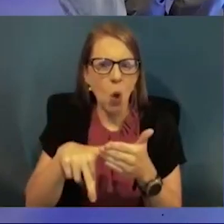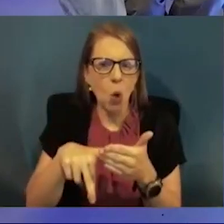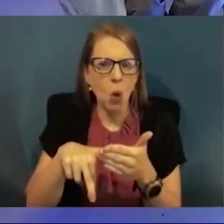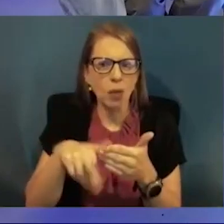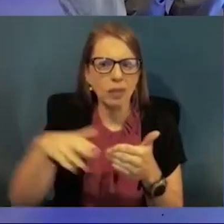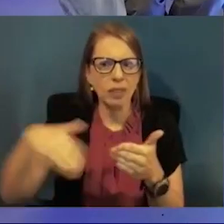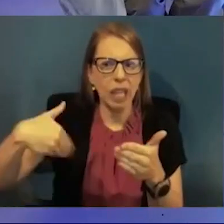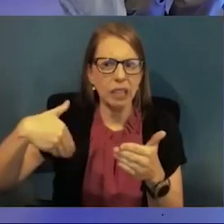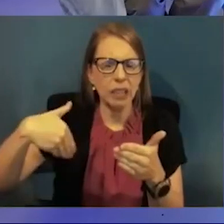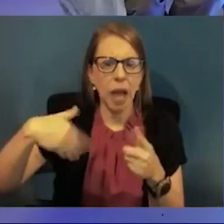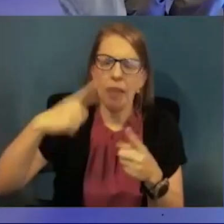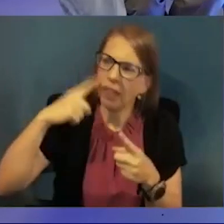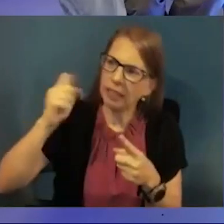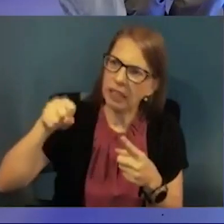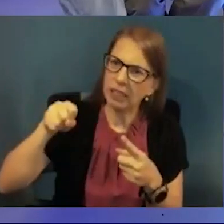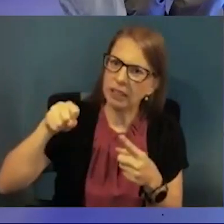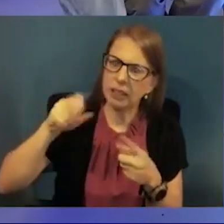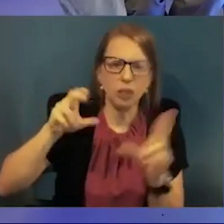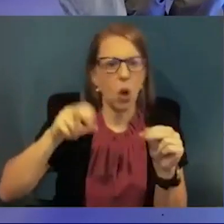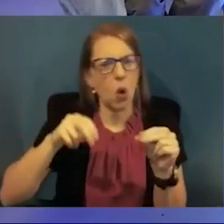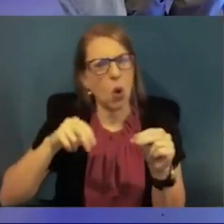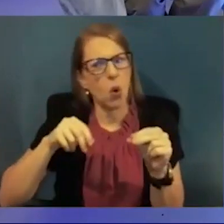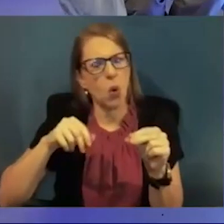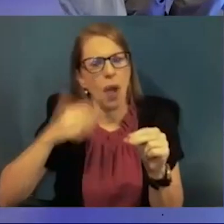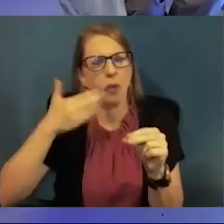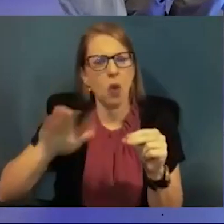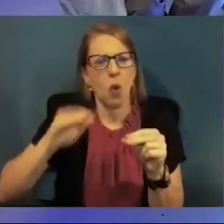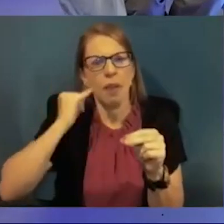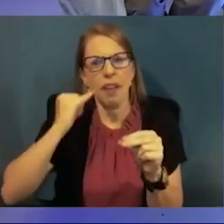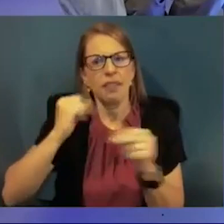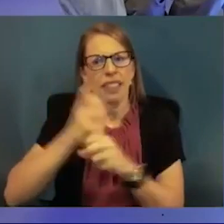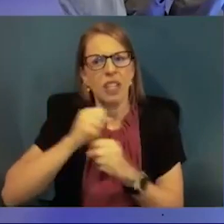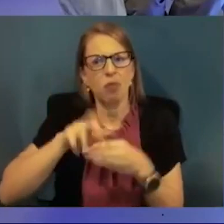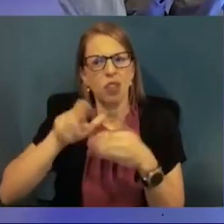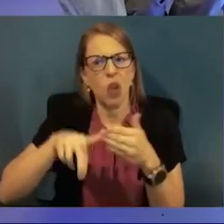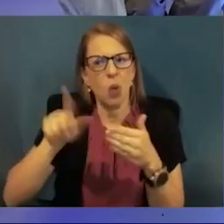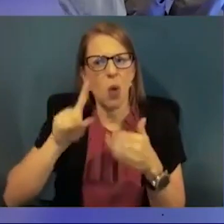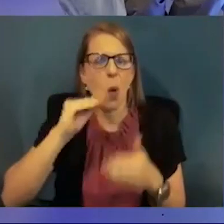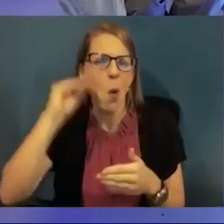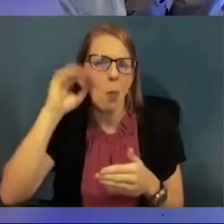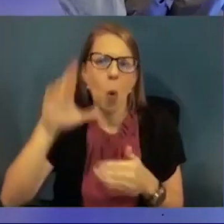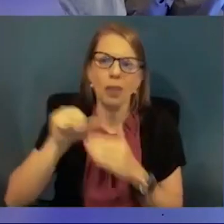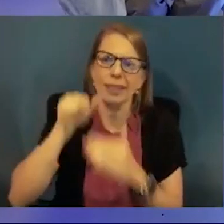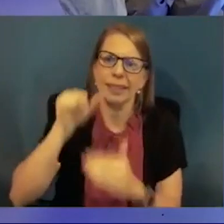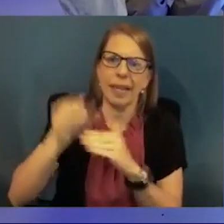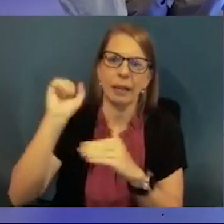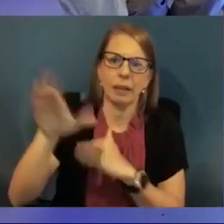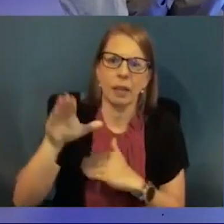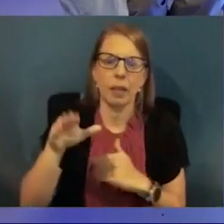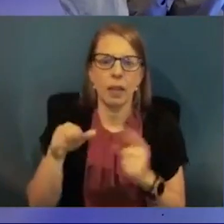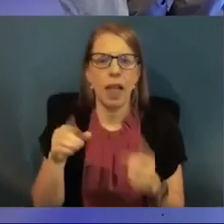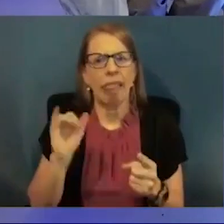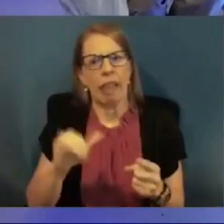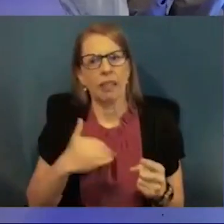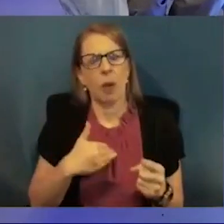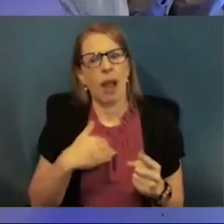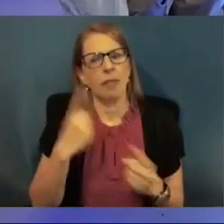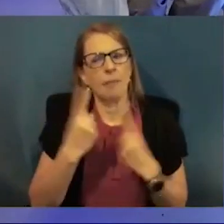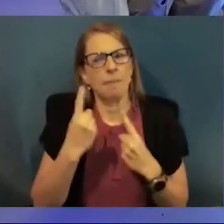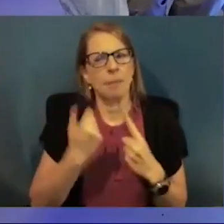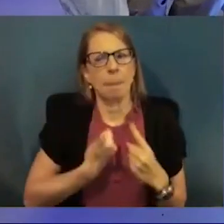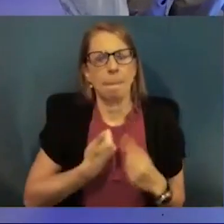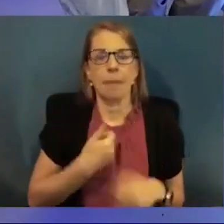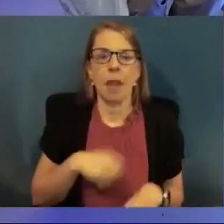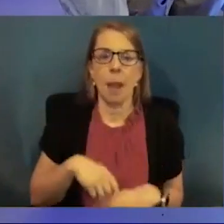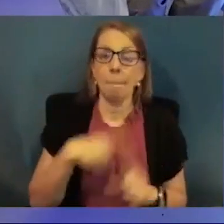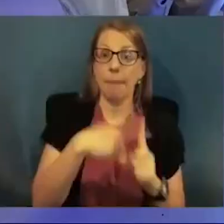The Binax now. I just don't know if you can get that result at home or you still have to send it off. I would if it's definitely not positive, trust myself. I think if it's positive, it's positive. I think if it's